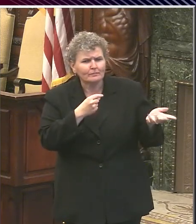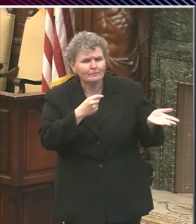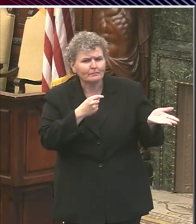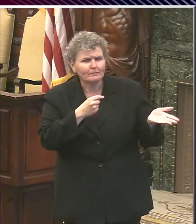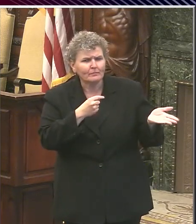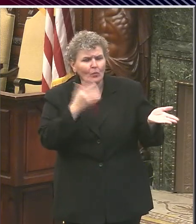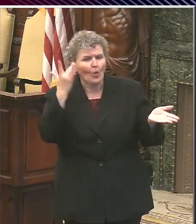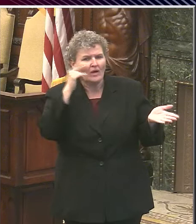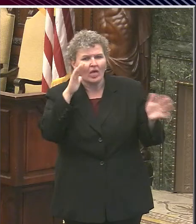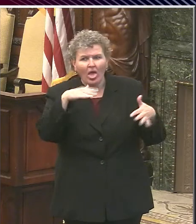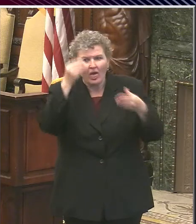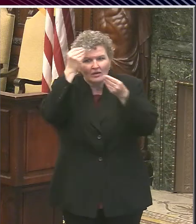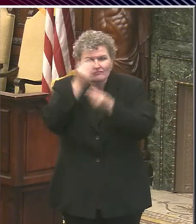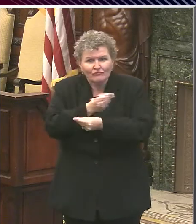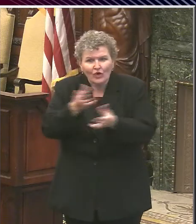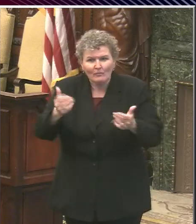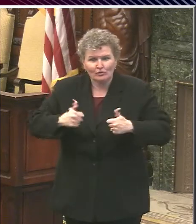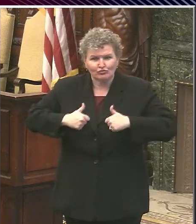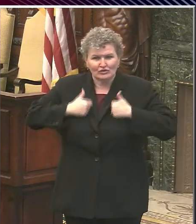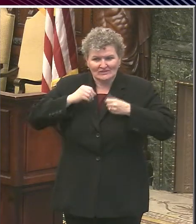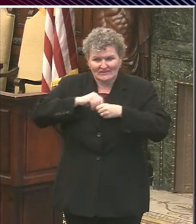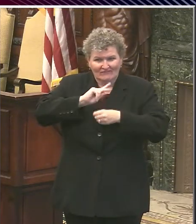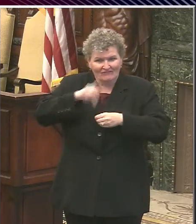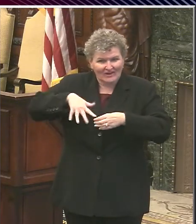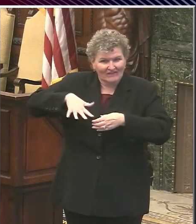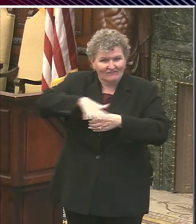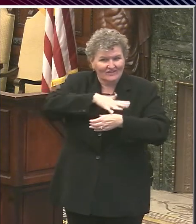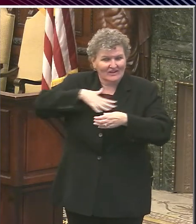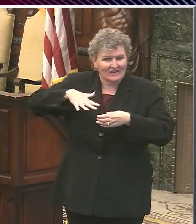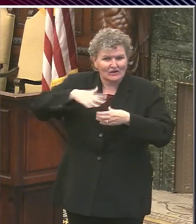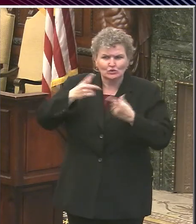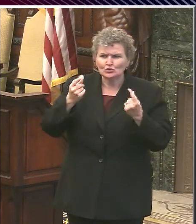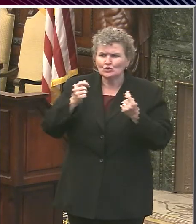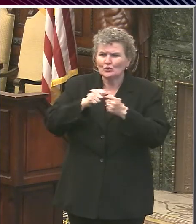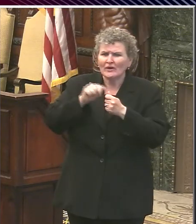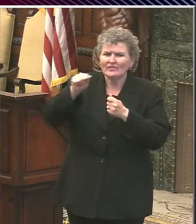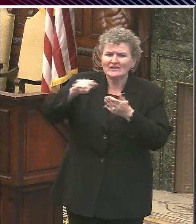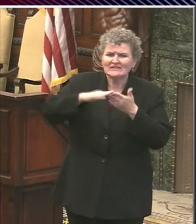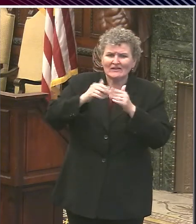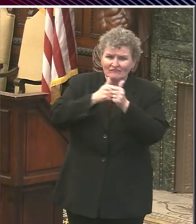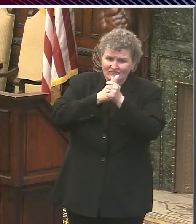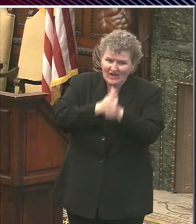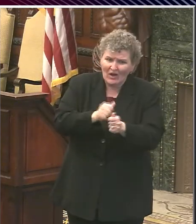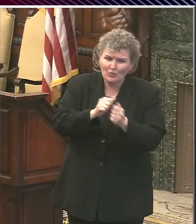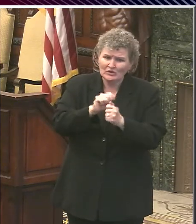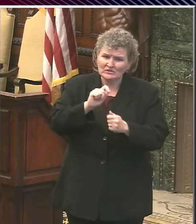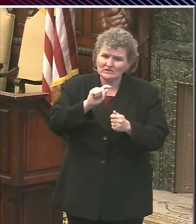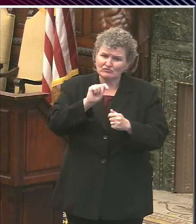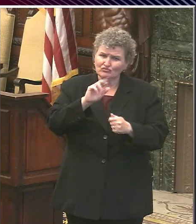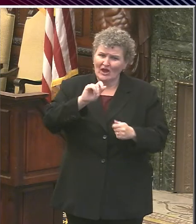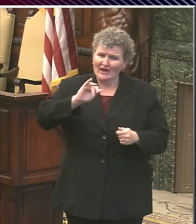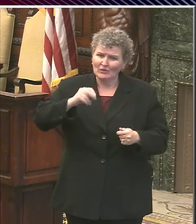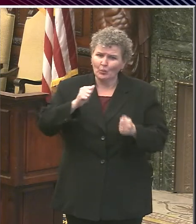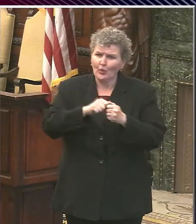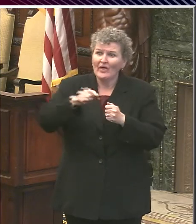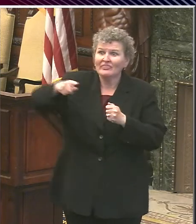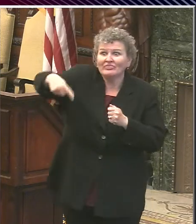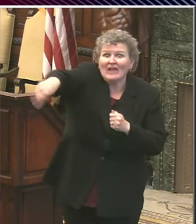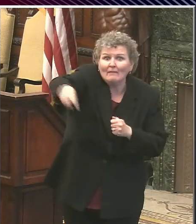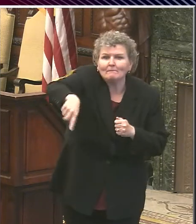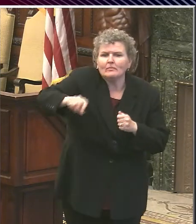reporting their home address as Philadelphia. So who is the city's contact tracing team still working to get in touch with them, or how is that